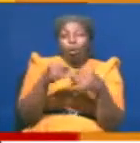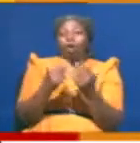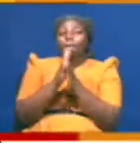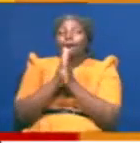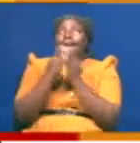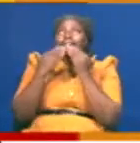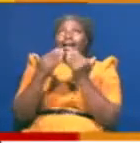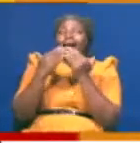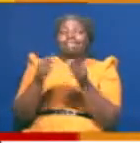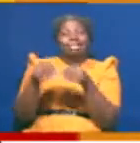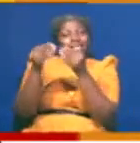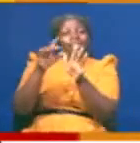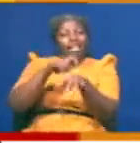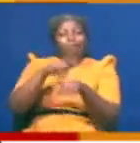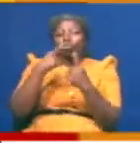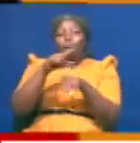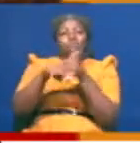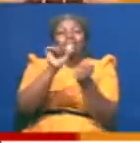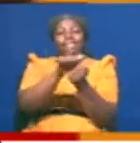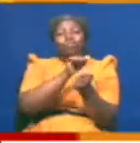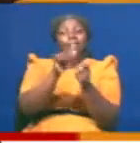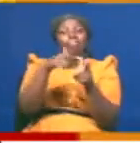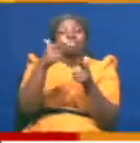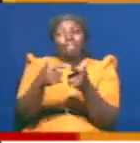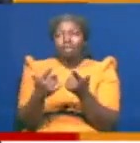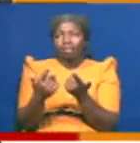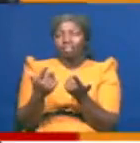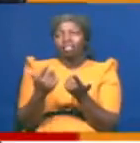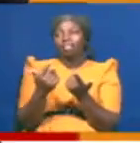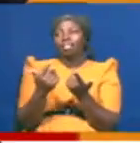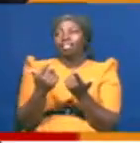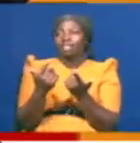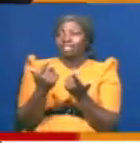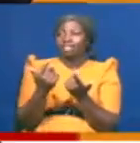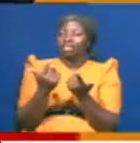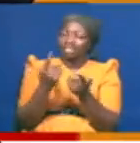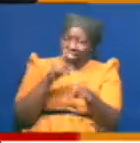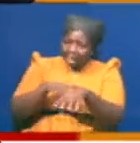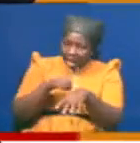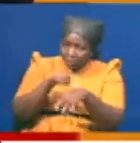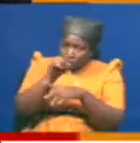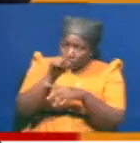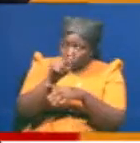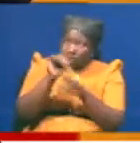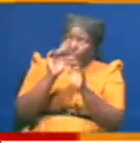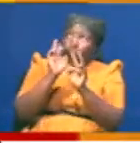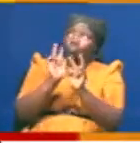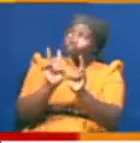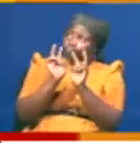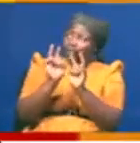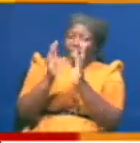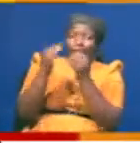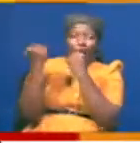we talk about destruction? We will take someone's wealth. You know, when you face Almighty God,